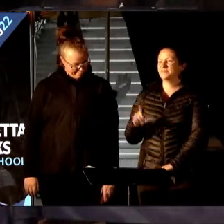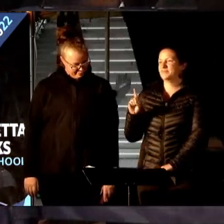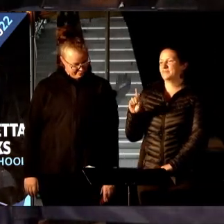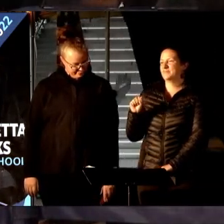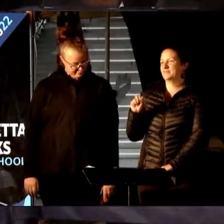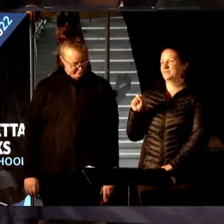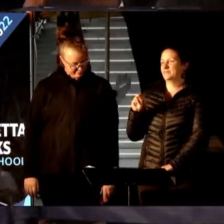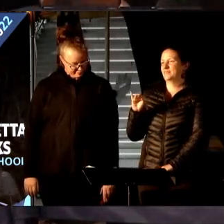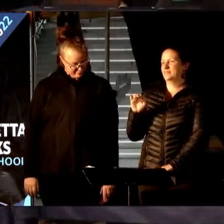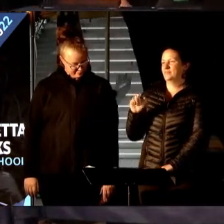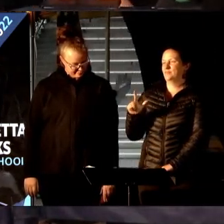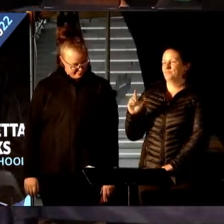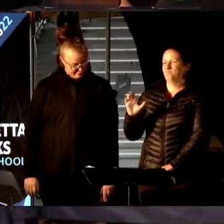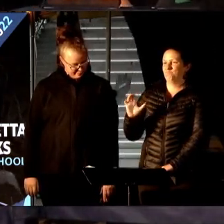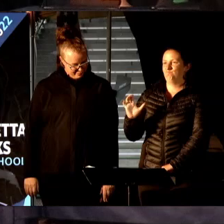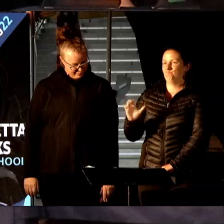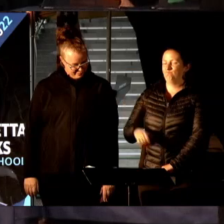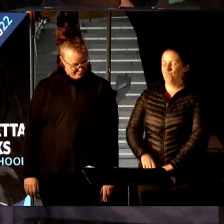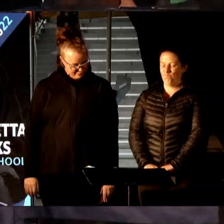Daniel Cragen.